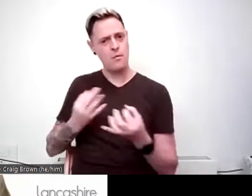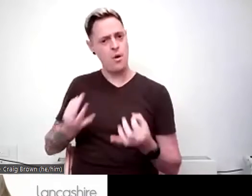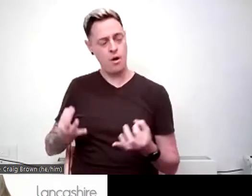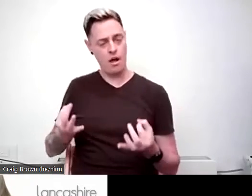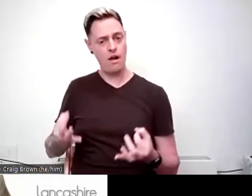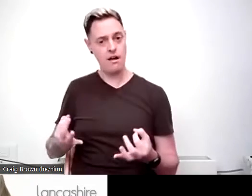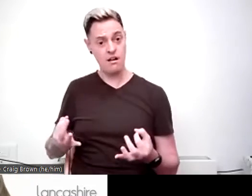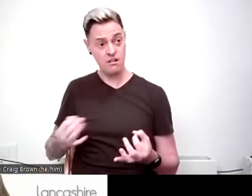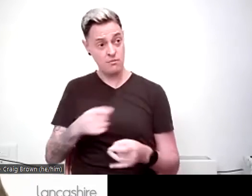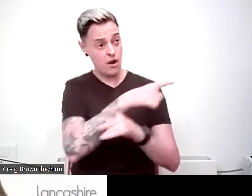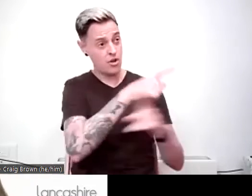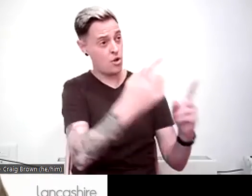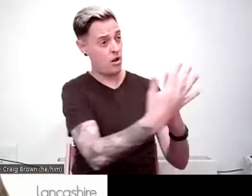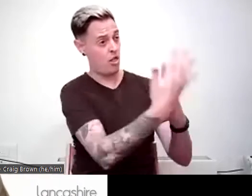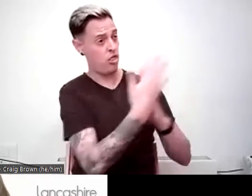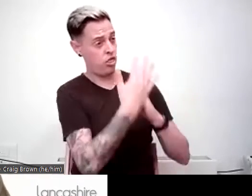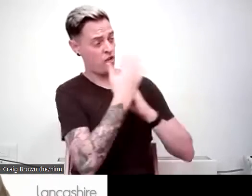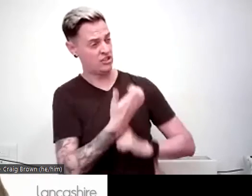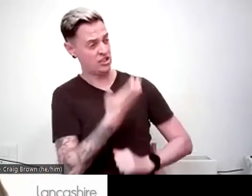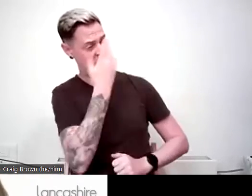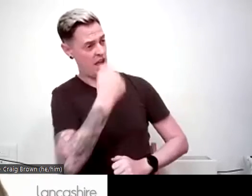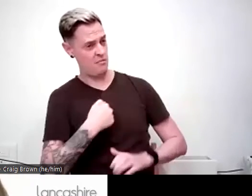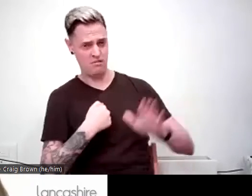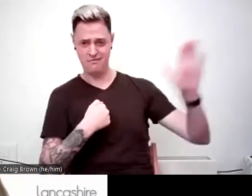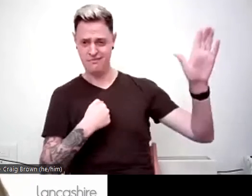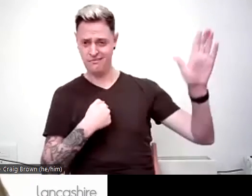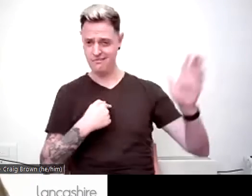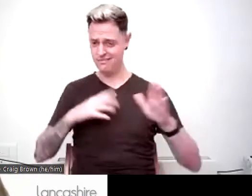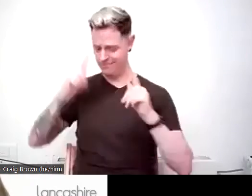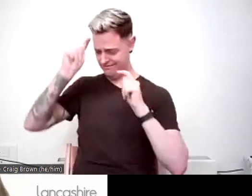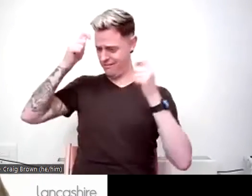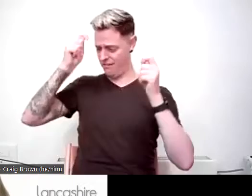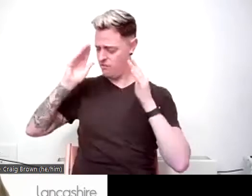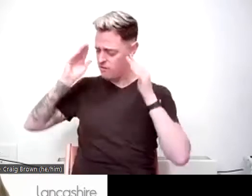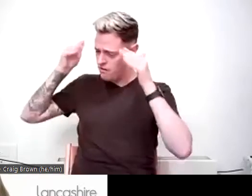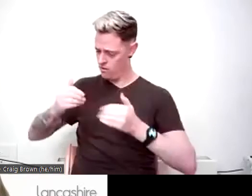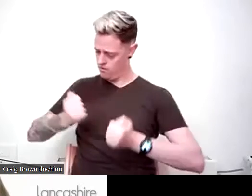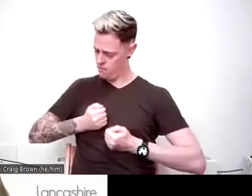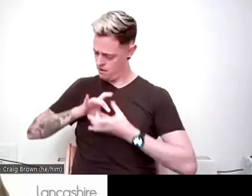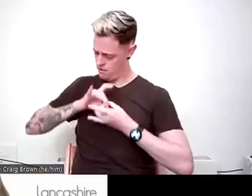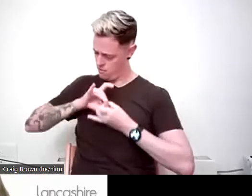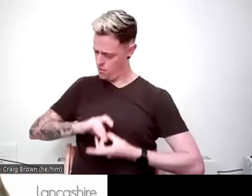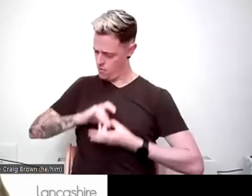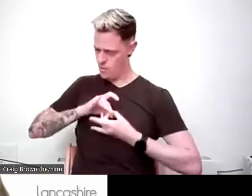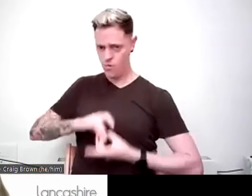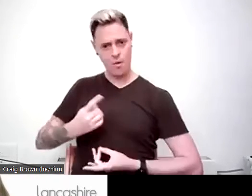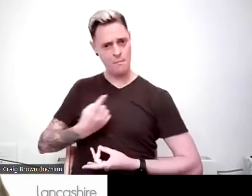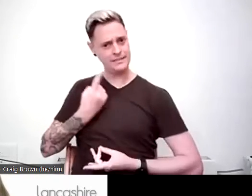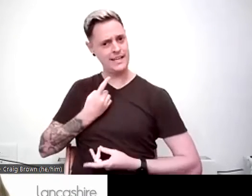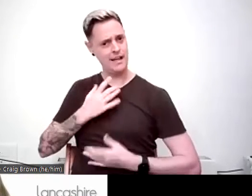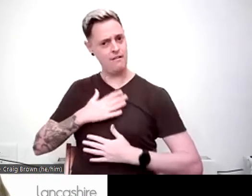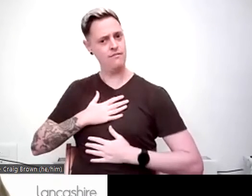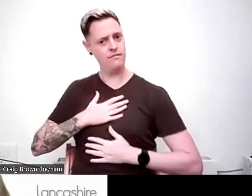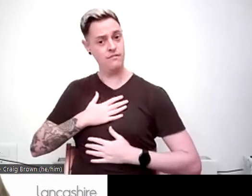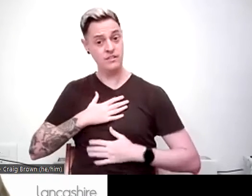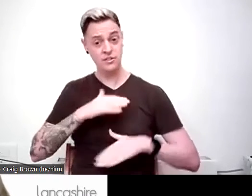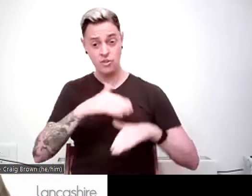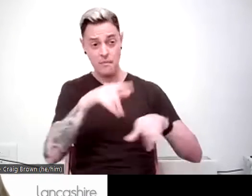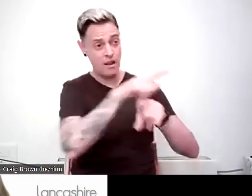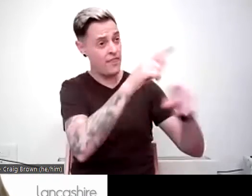feel shame. I feel like that is a massive message to say, actually, I want to connect to my true self no matter what you say.